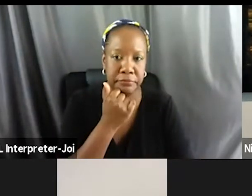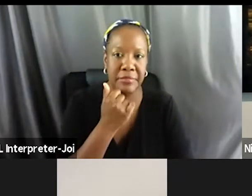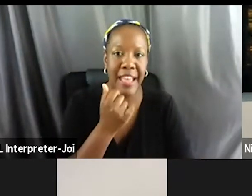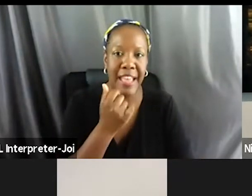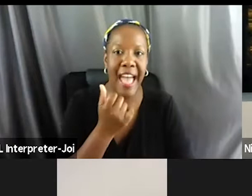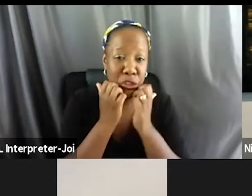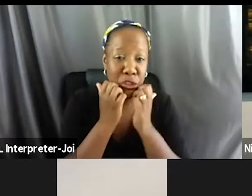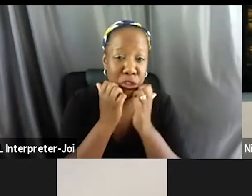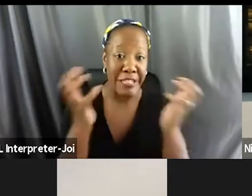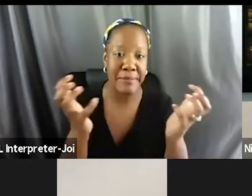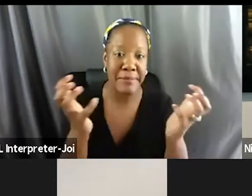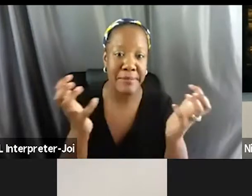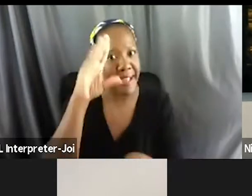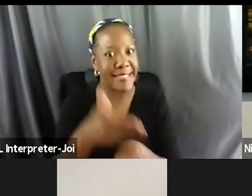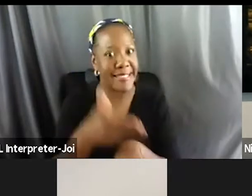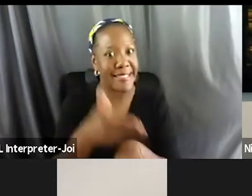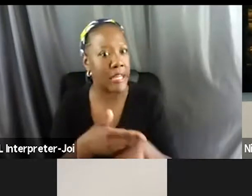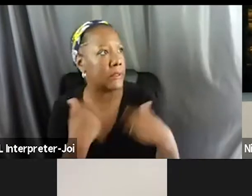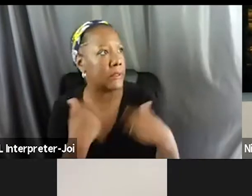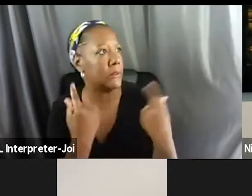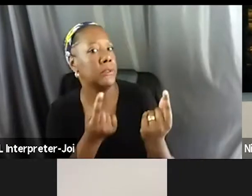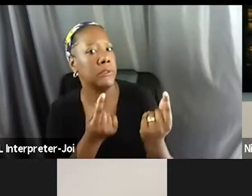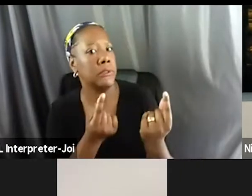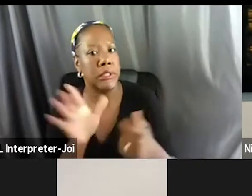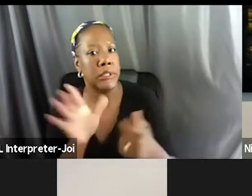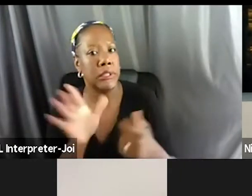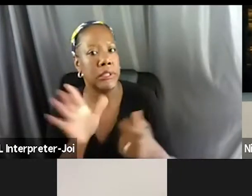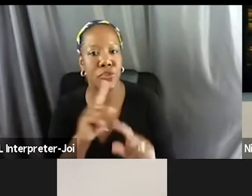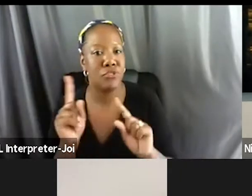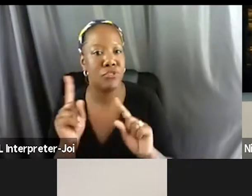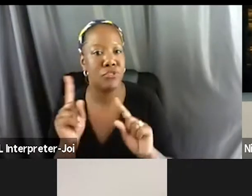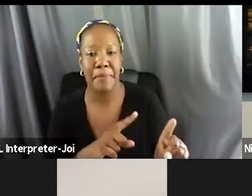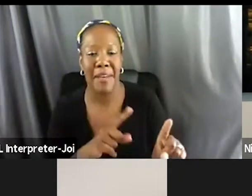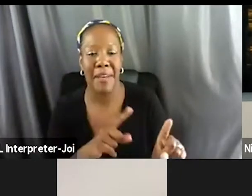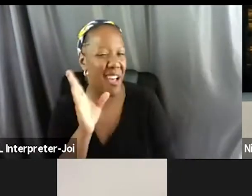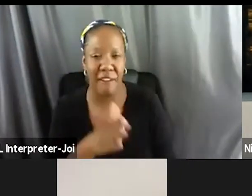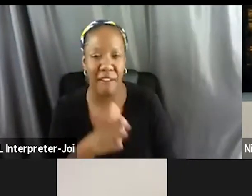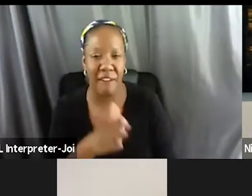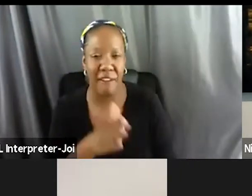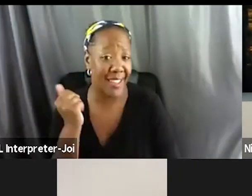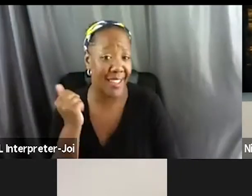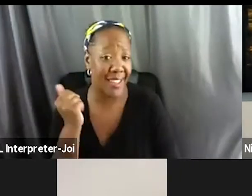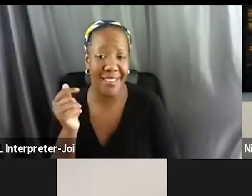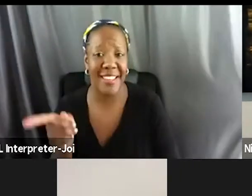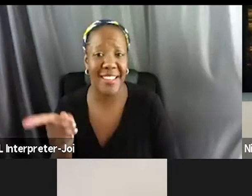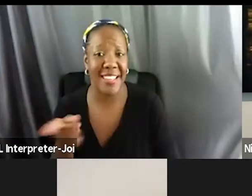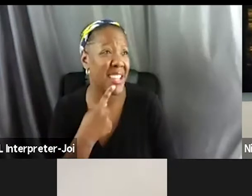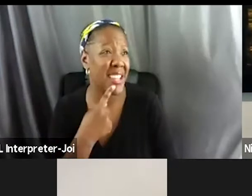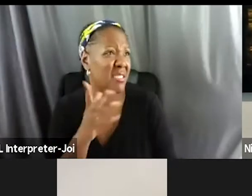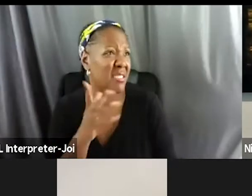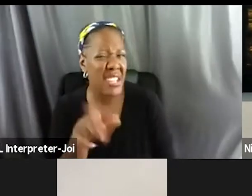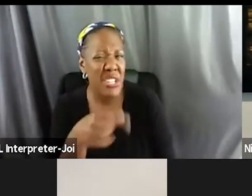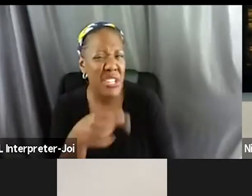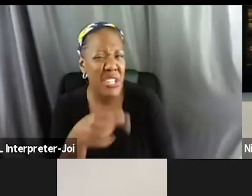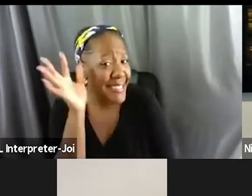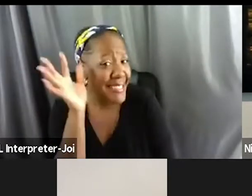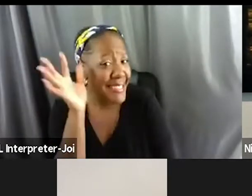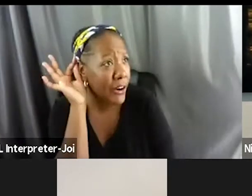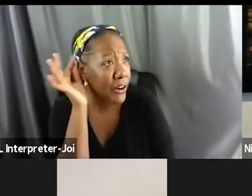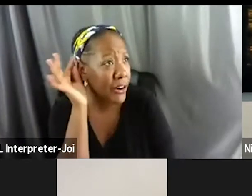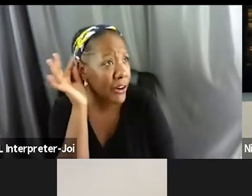my son just didn't know what to do. And his response, I'll never forget, was just, it's just hair, and you are beautiful without